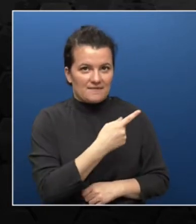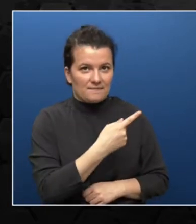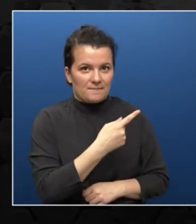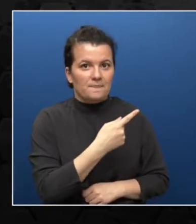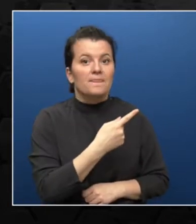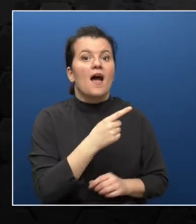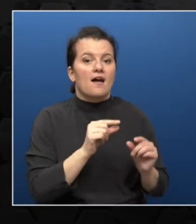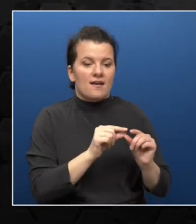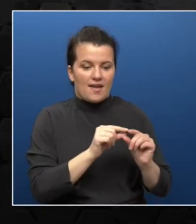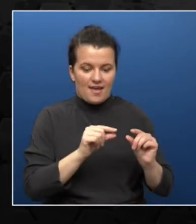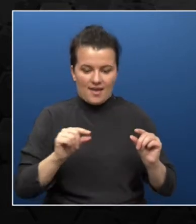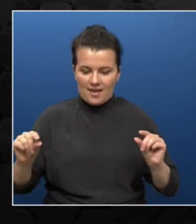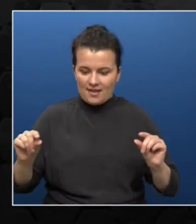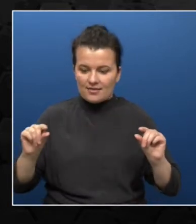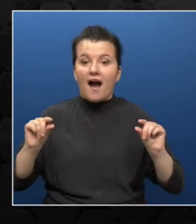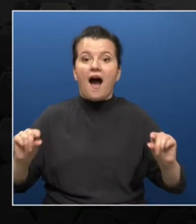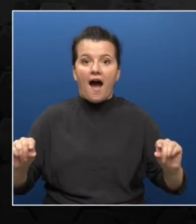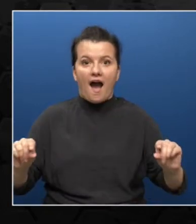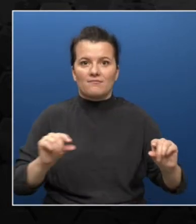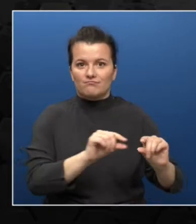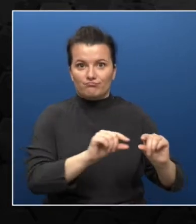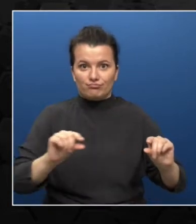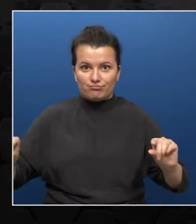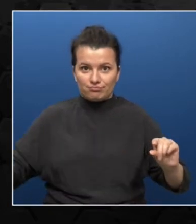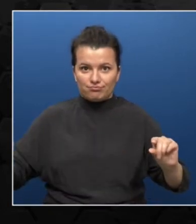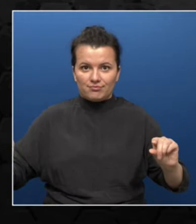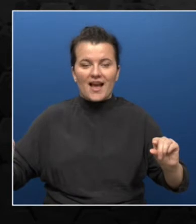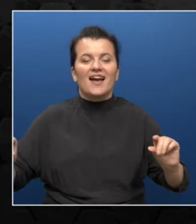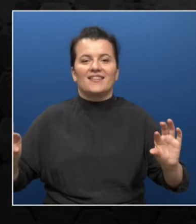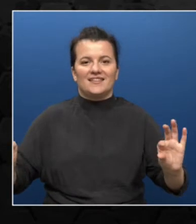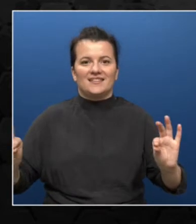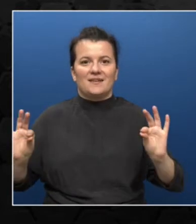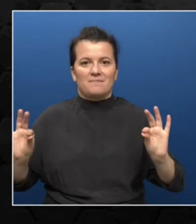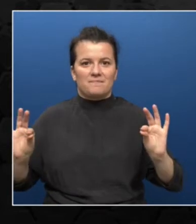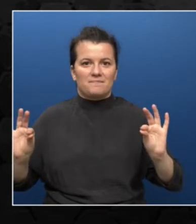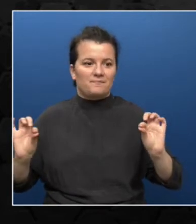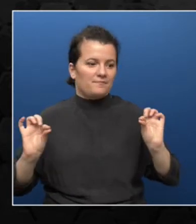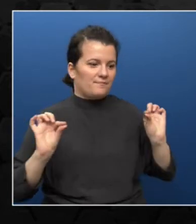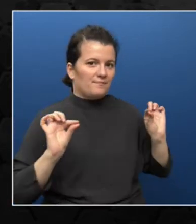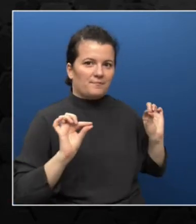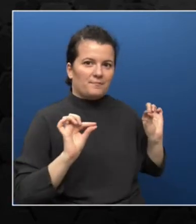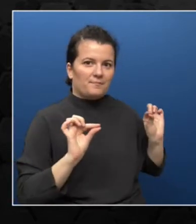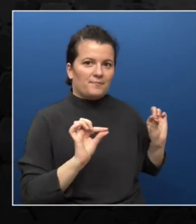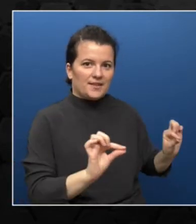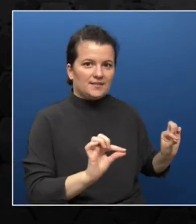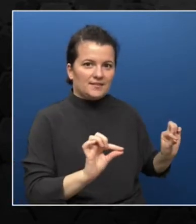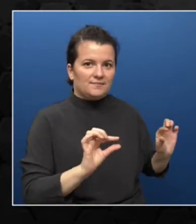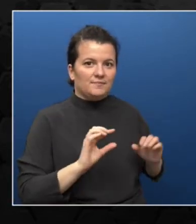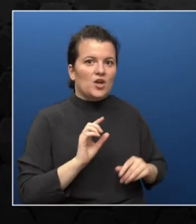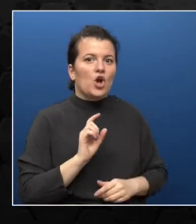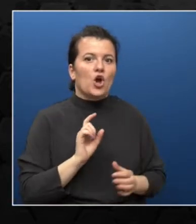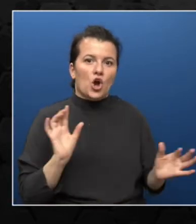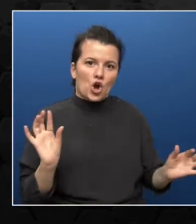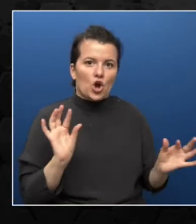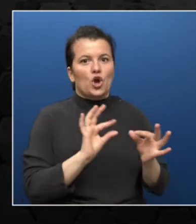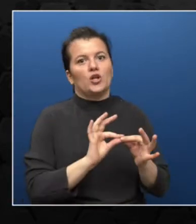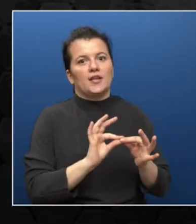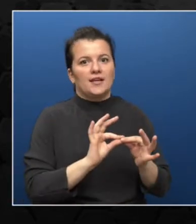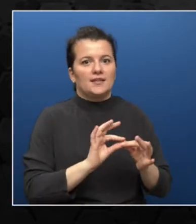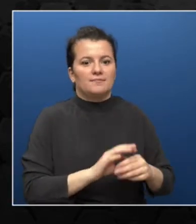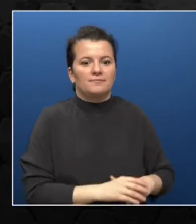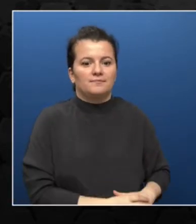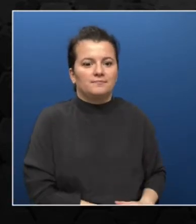endpoint as well. Then you just paste your endpoint, and then you hit connect, right?